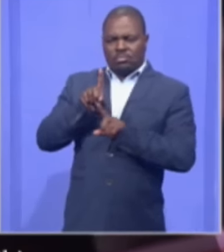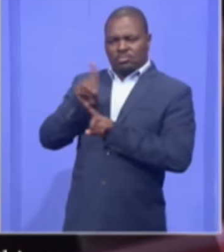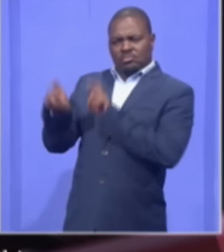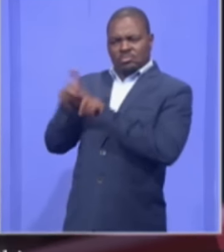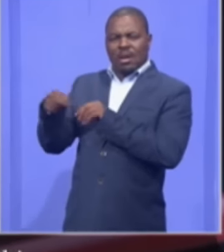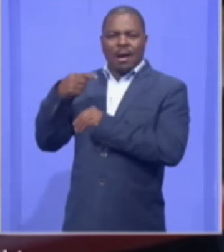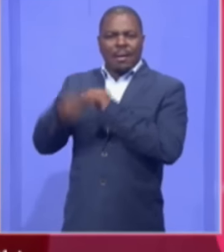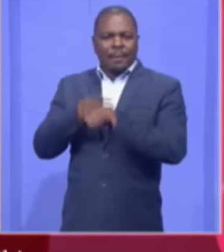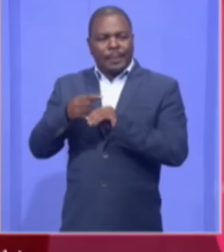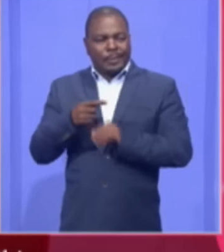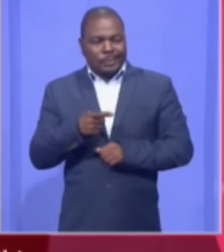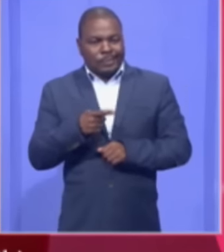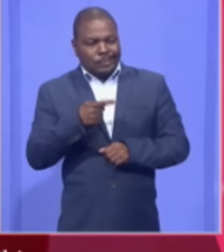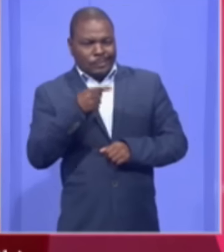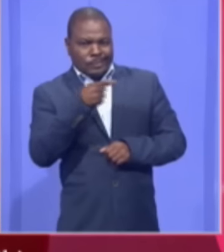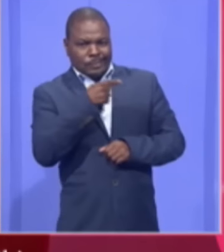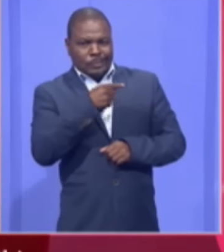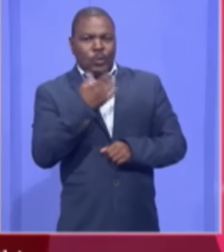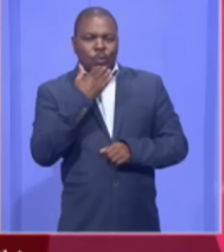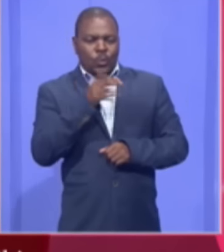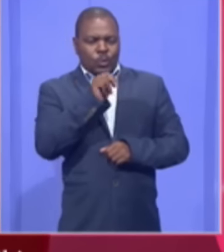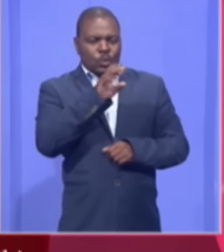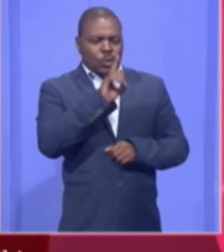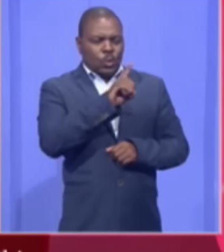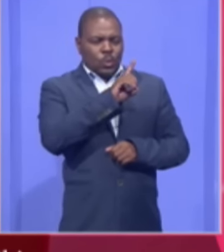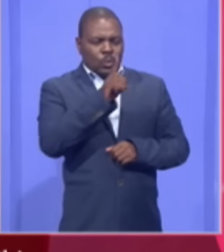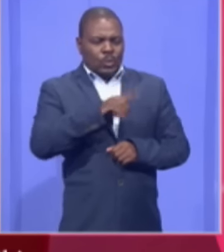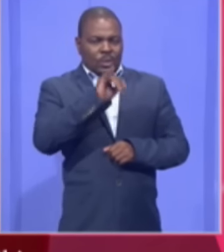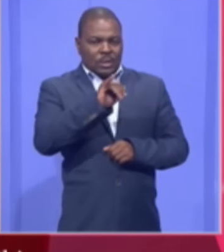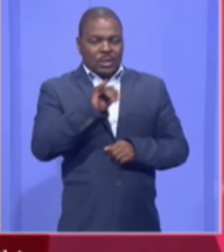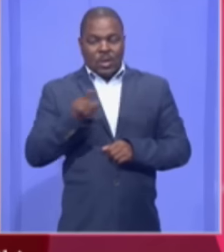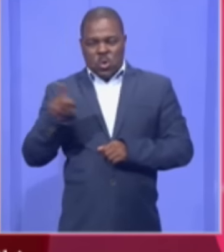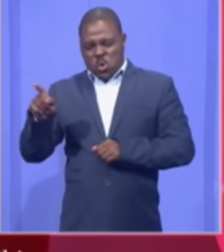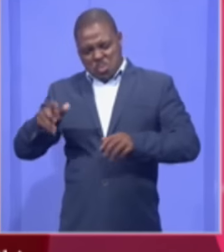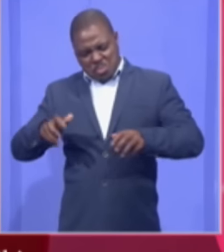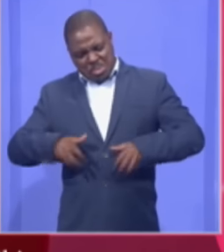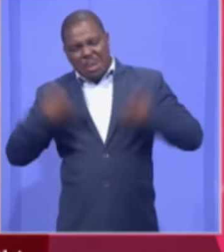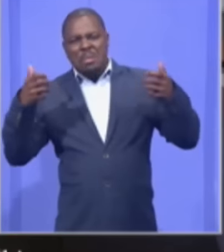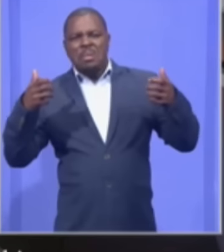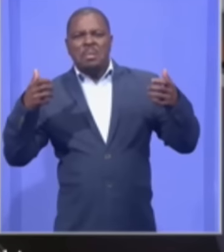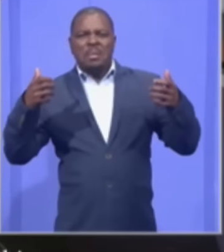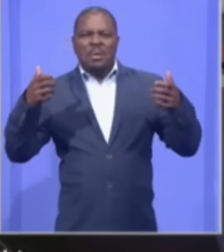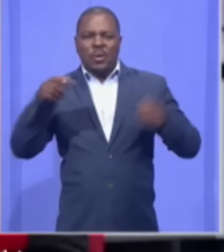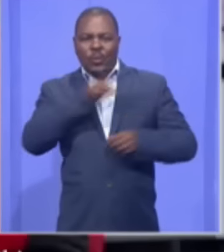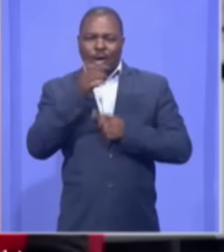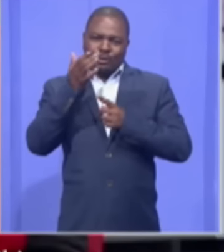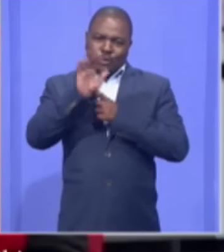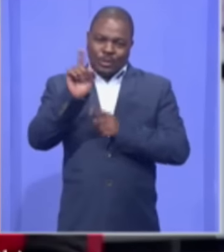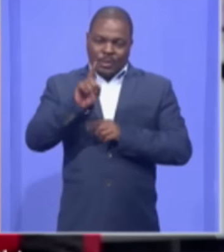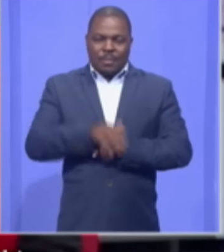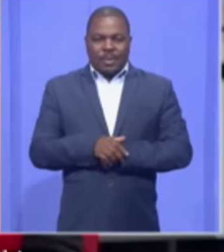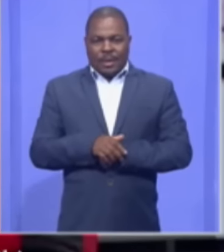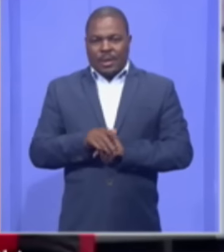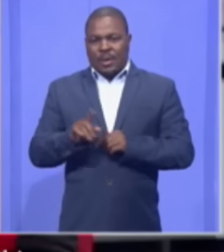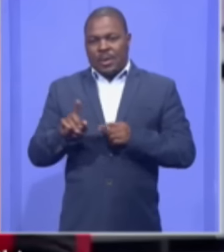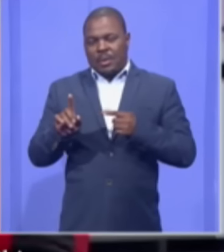ka Dr. Ndlozi o bone mo go ya kwata ka gona e be bontšha